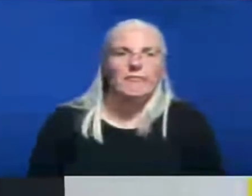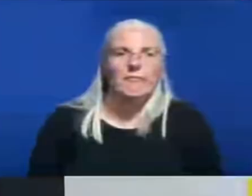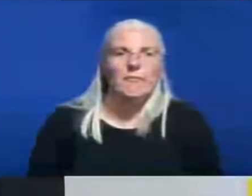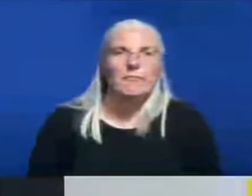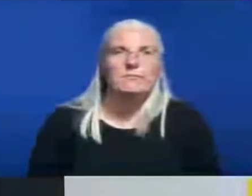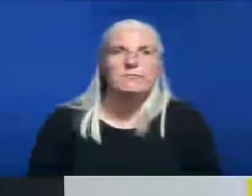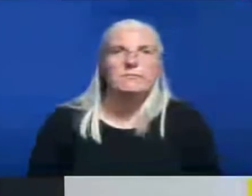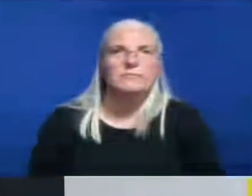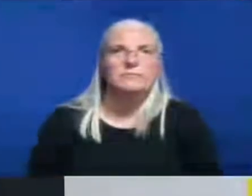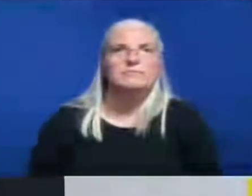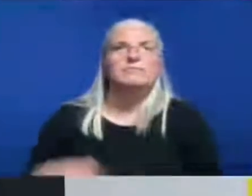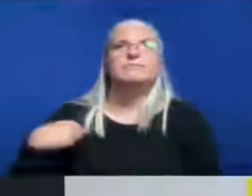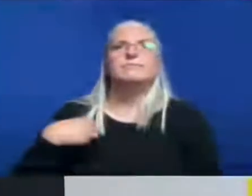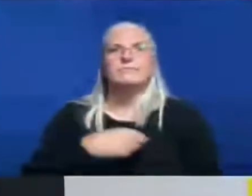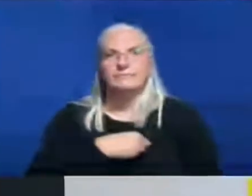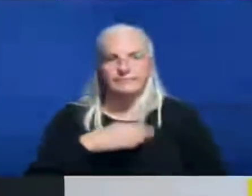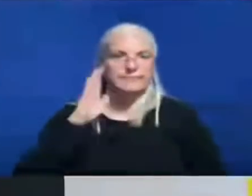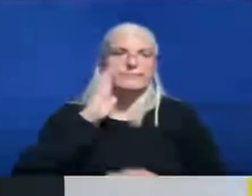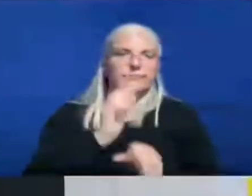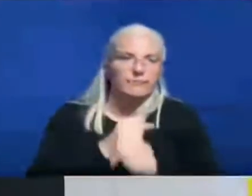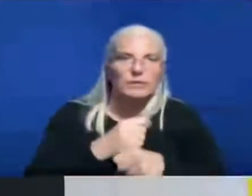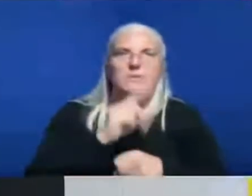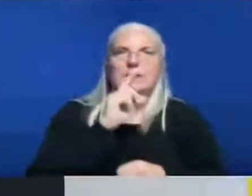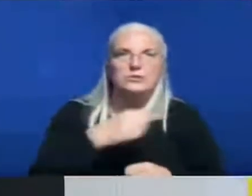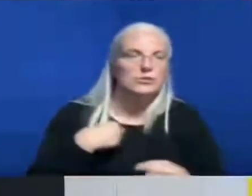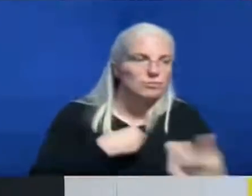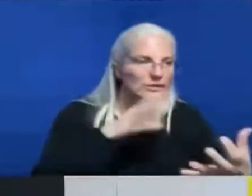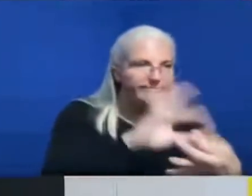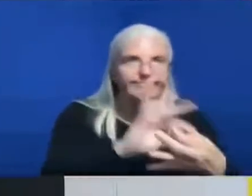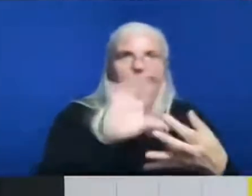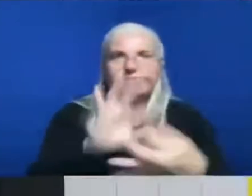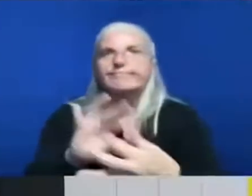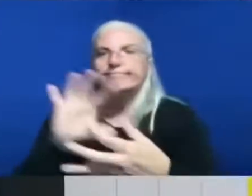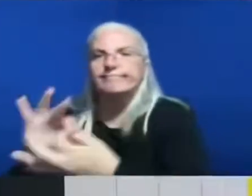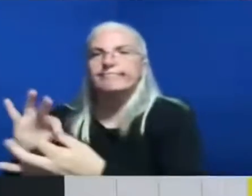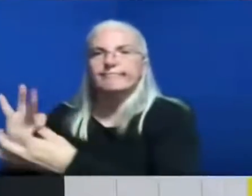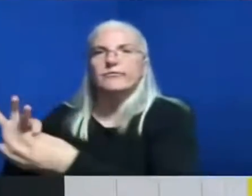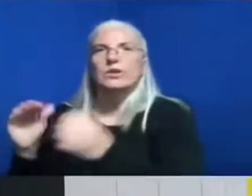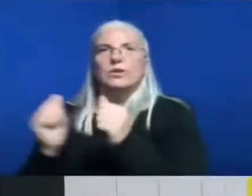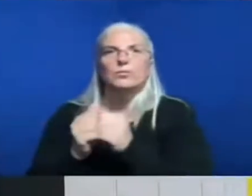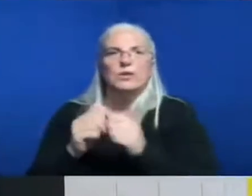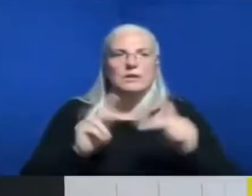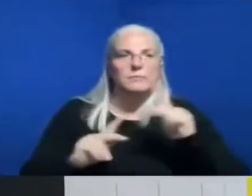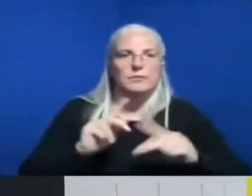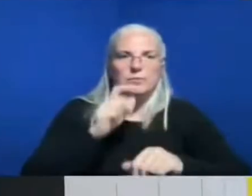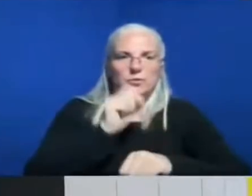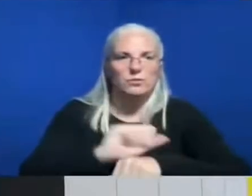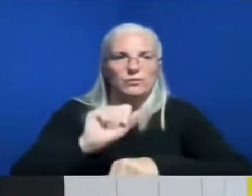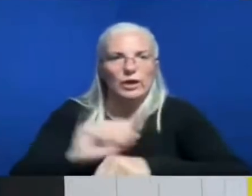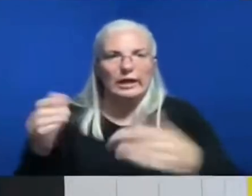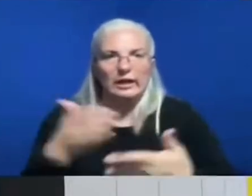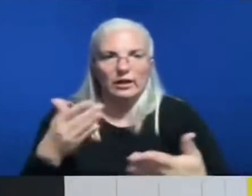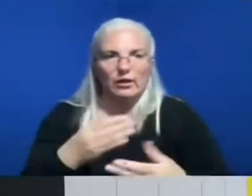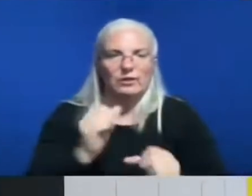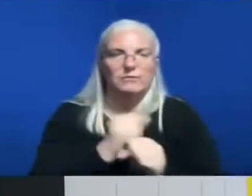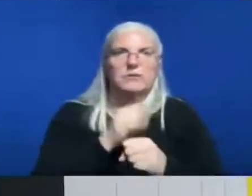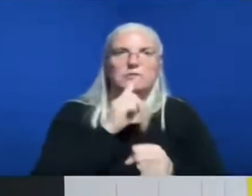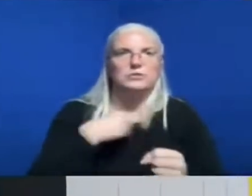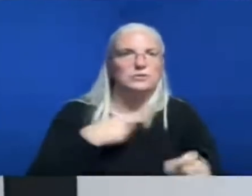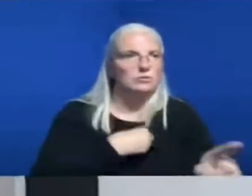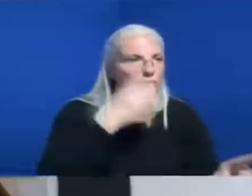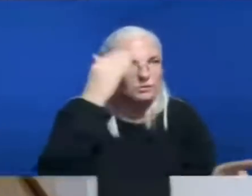started, and our intention is to continue that effort and move forward as we go on into this next coming week. So with that, thank you very